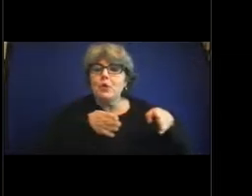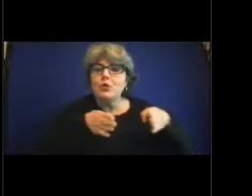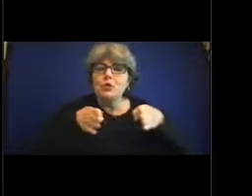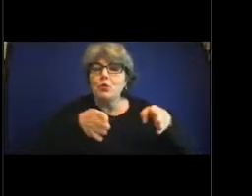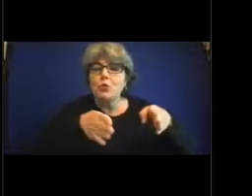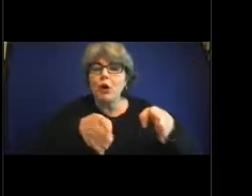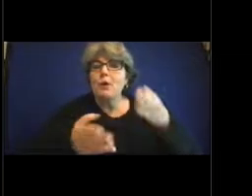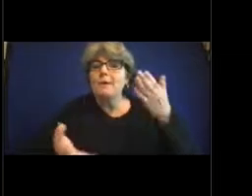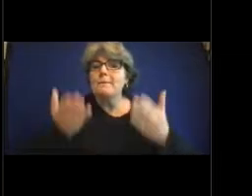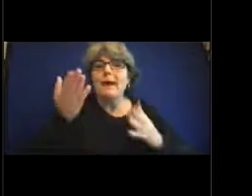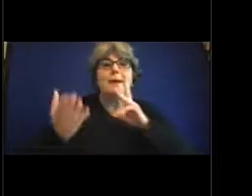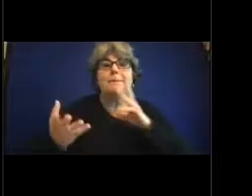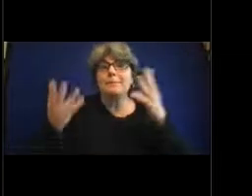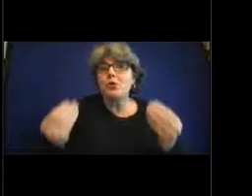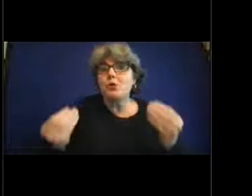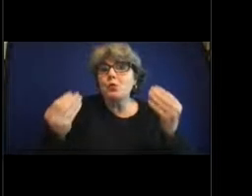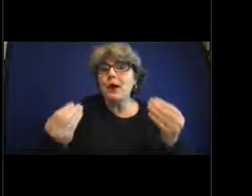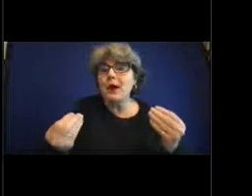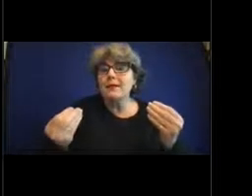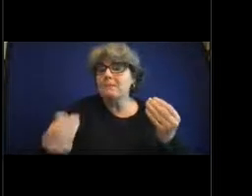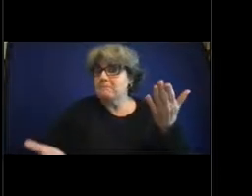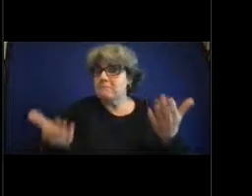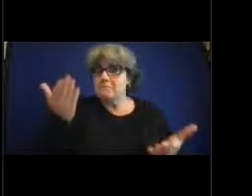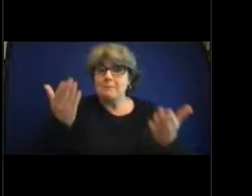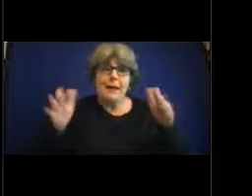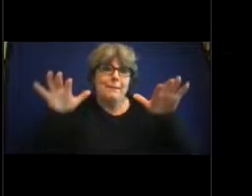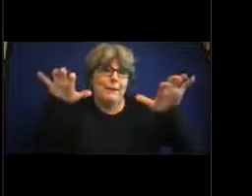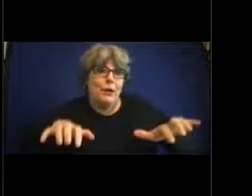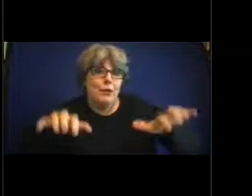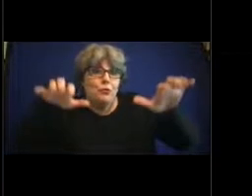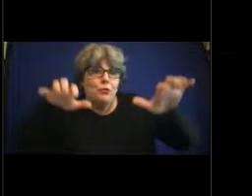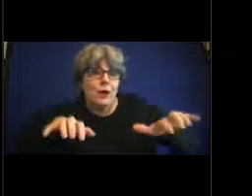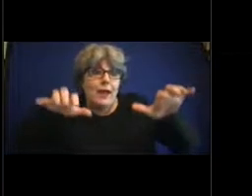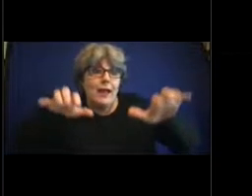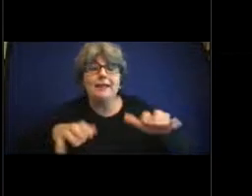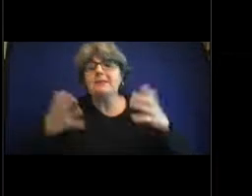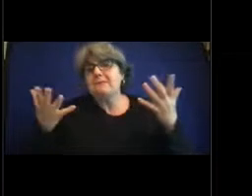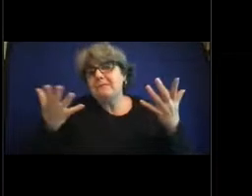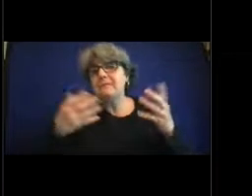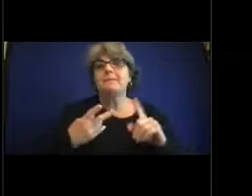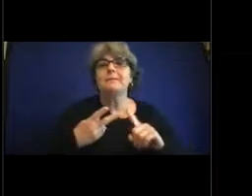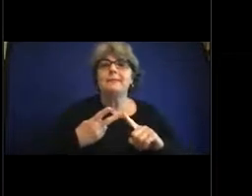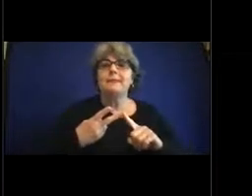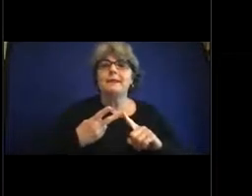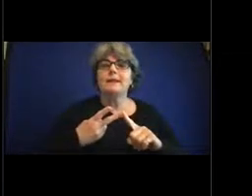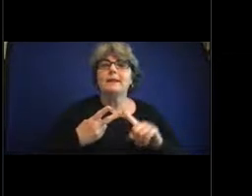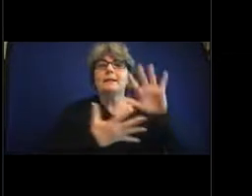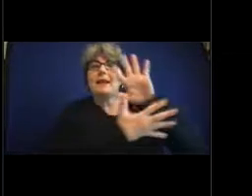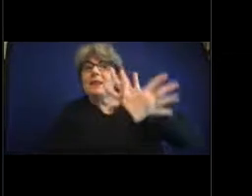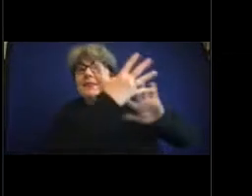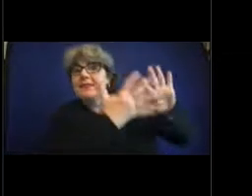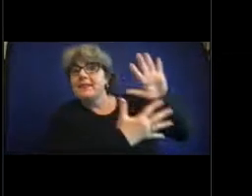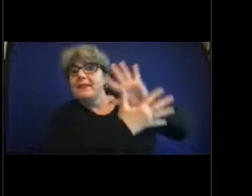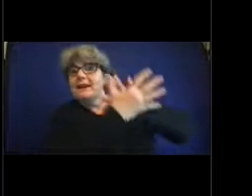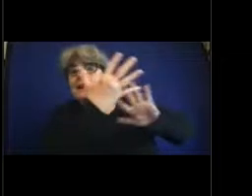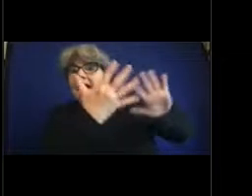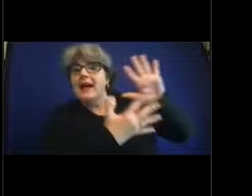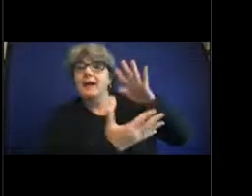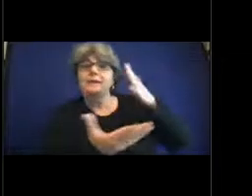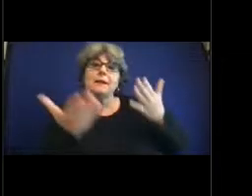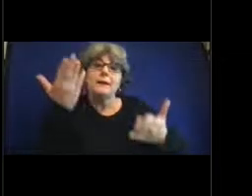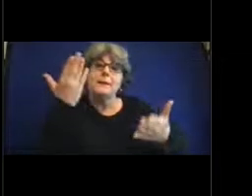like it's a little wet. So maybe the change, it maybe just rained where we're at. If we're looking at the clouds also, it seems like the